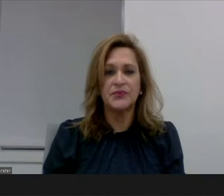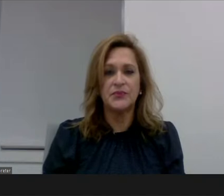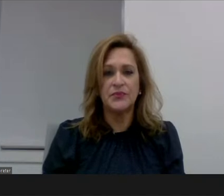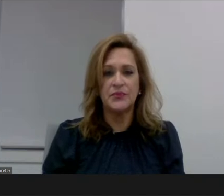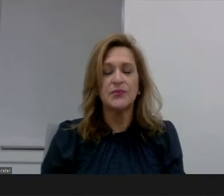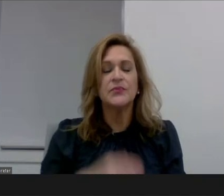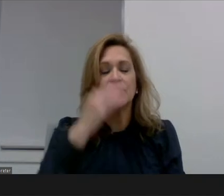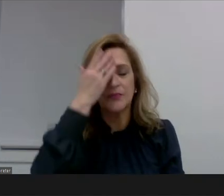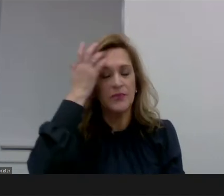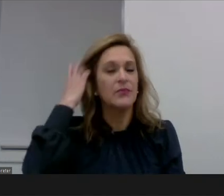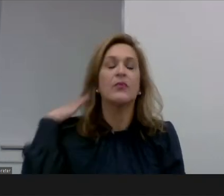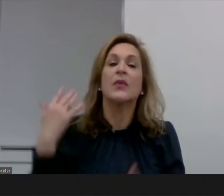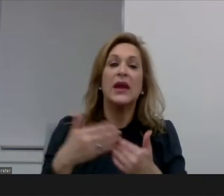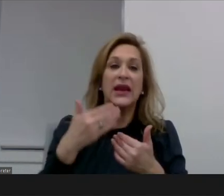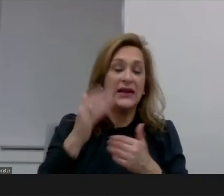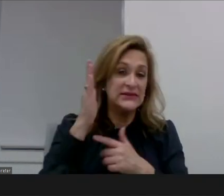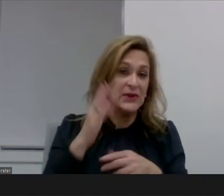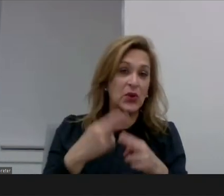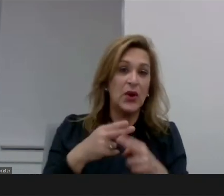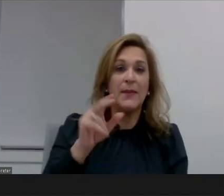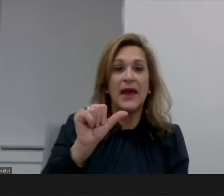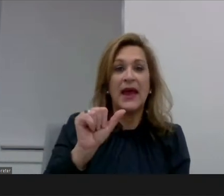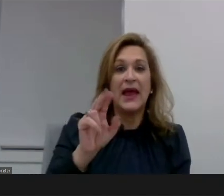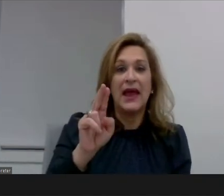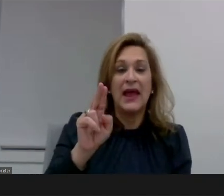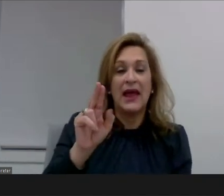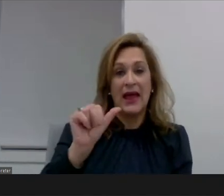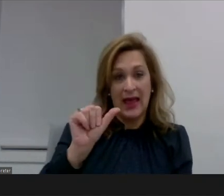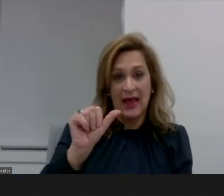The next speaker is Alan Beller.